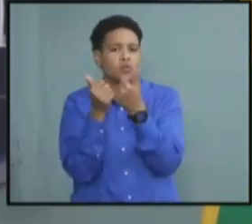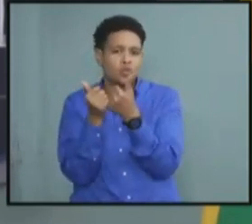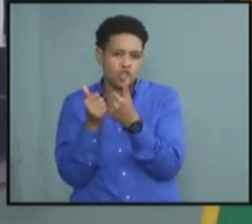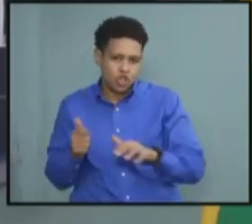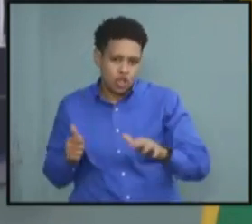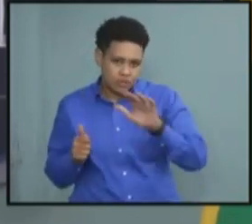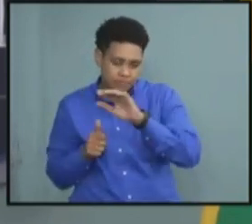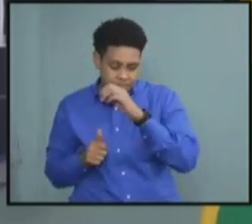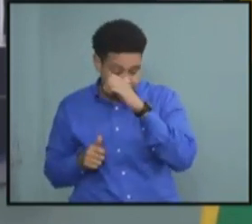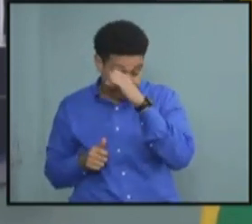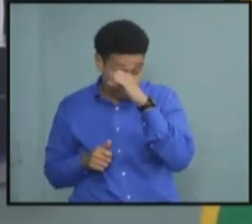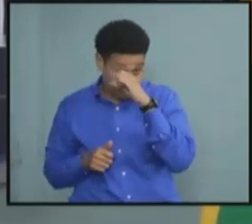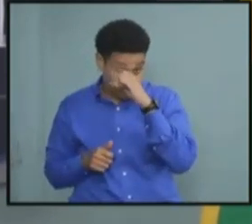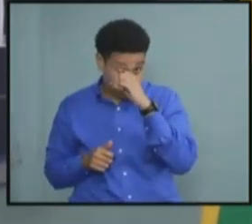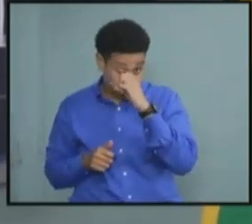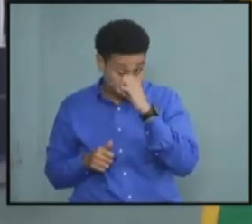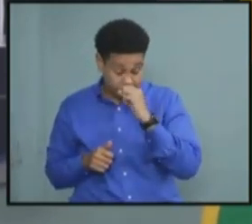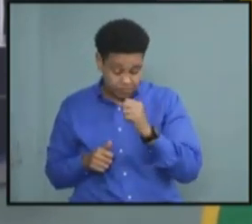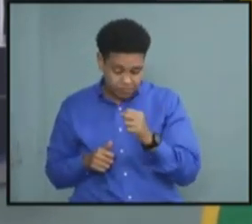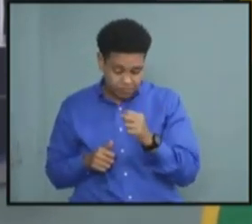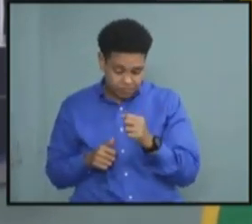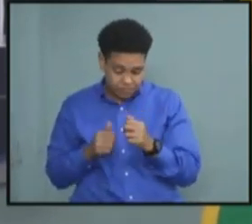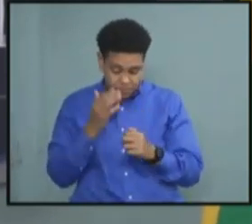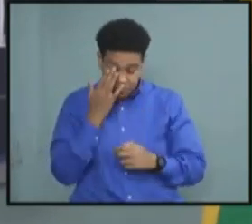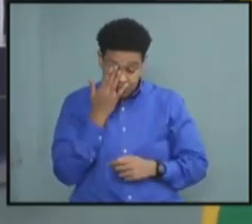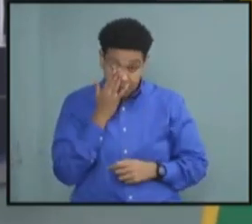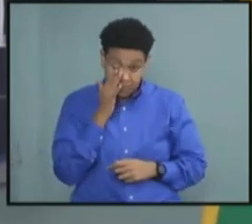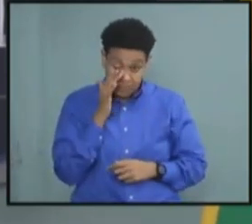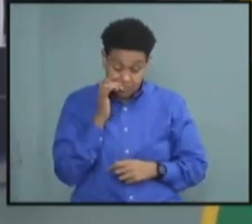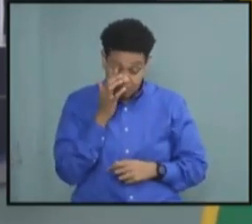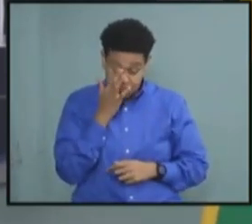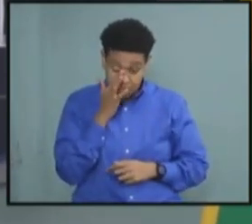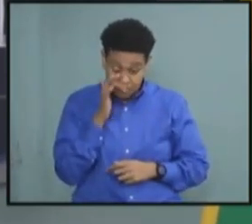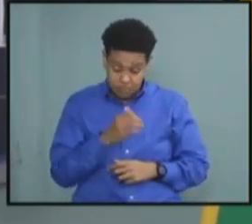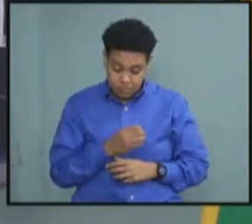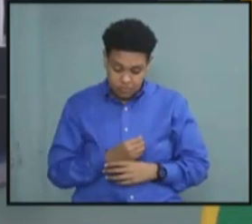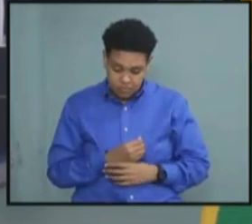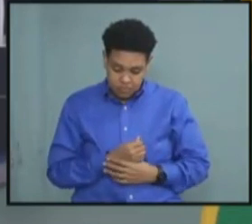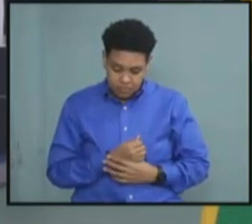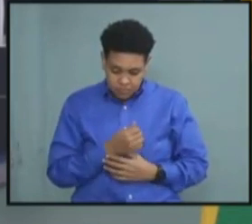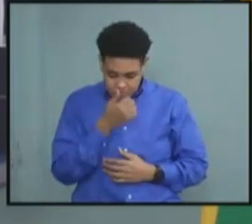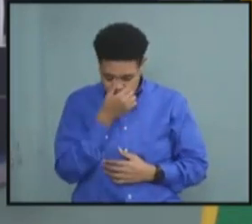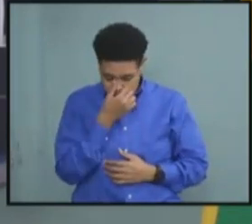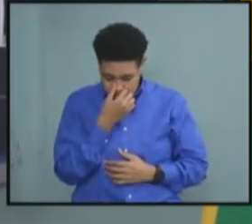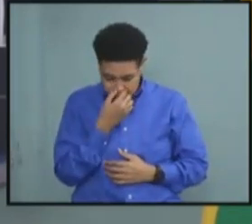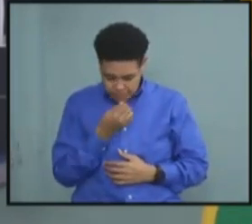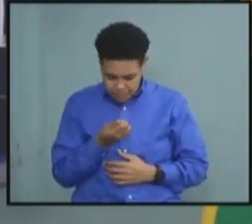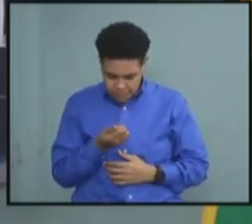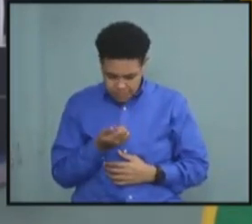Association. Just to give you a very quick outline,